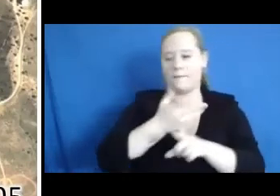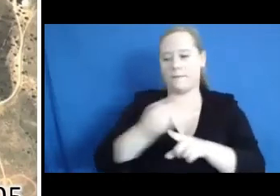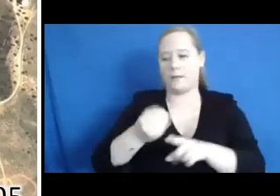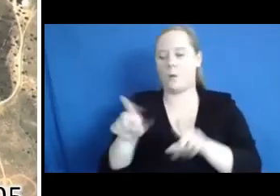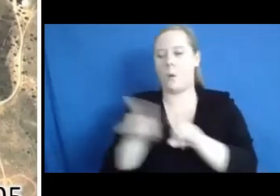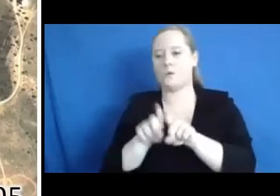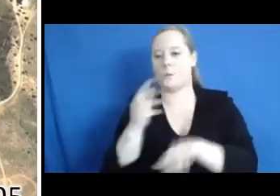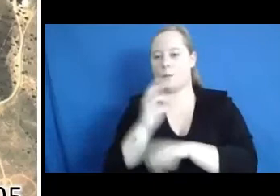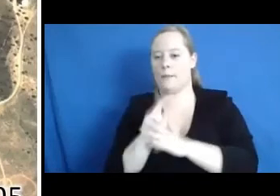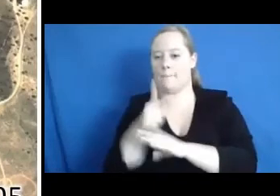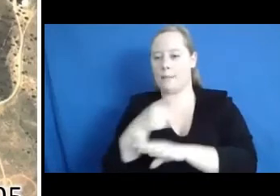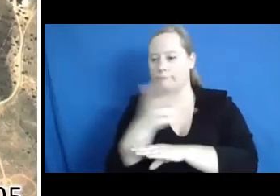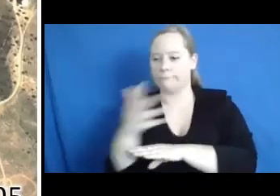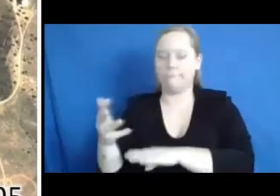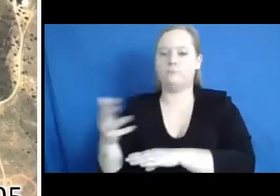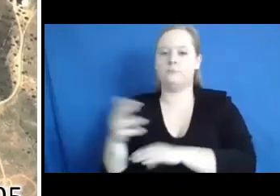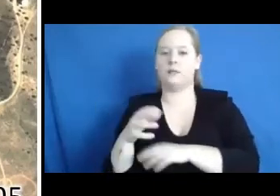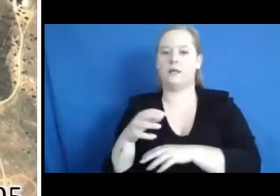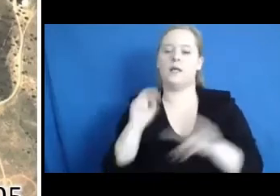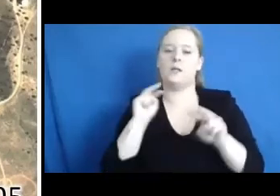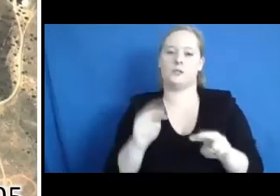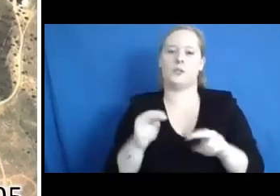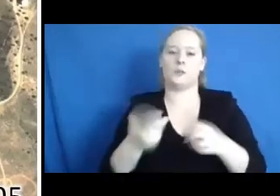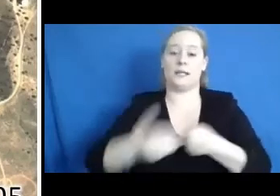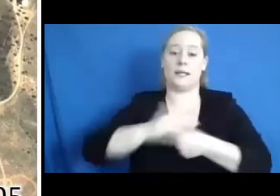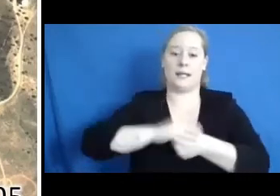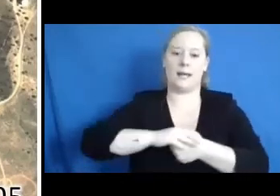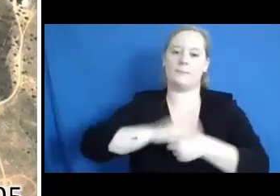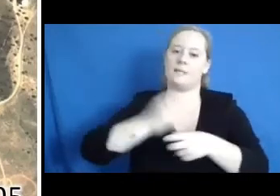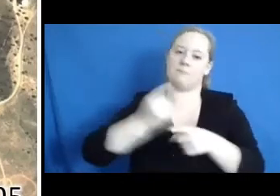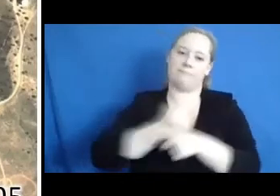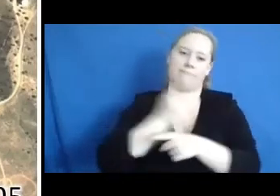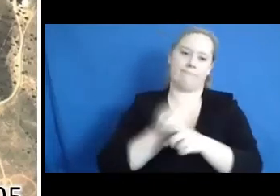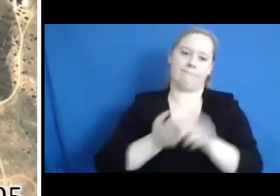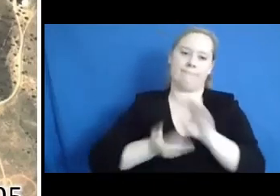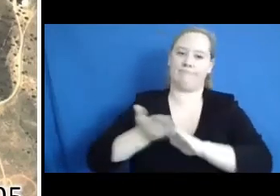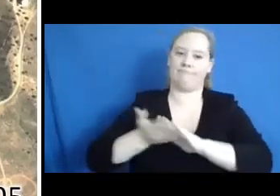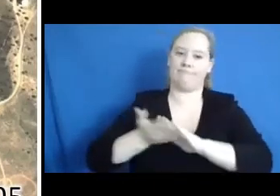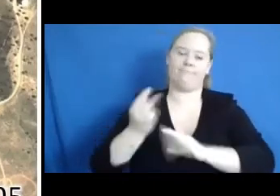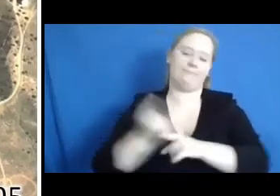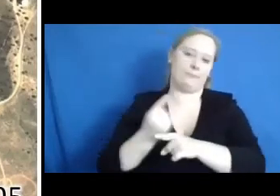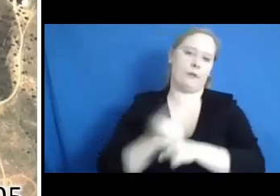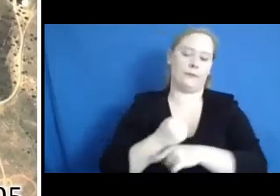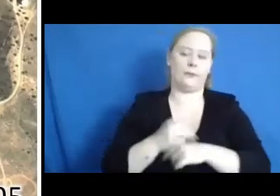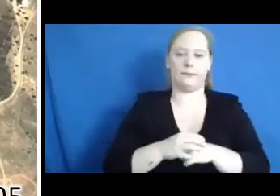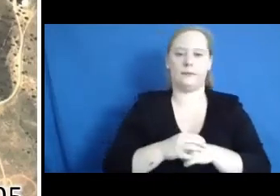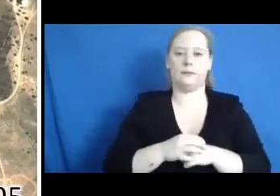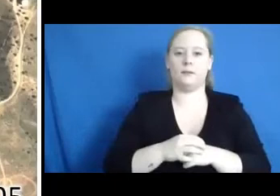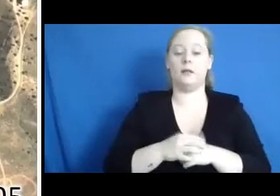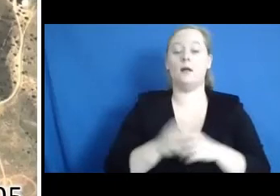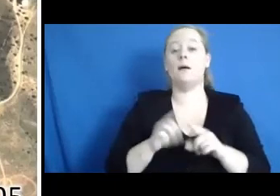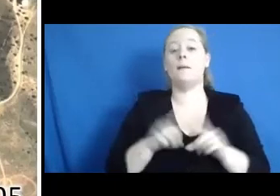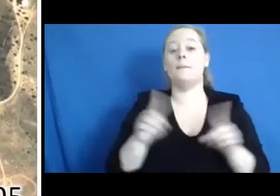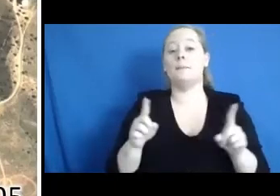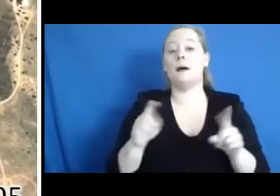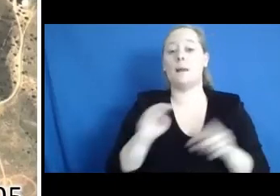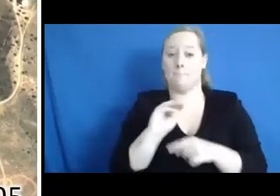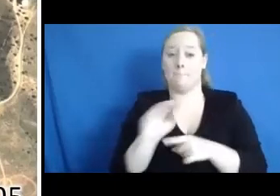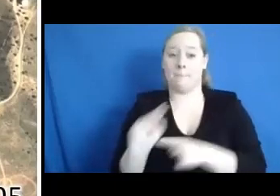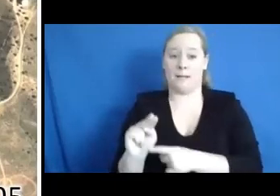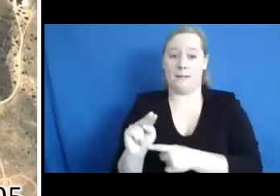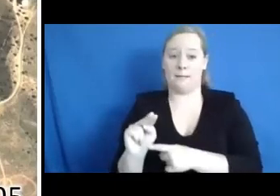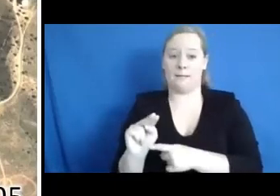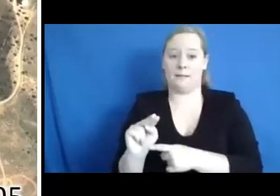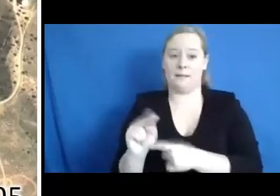that monitoring shows that the landfill cap is operating as expected. Nevertheless, manganese is still